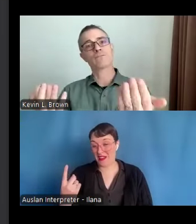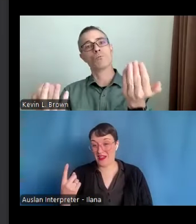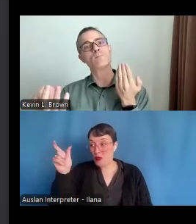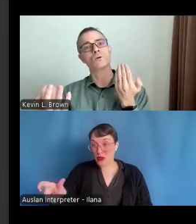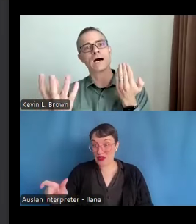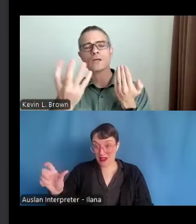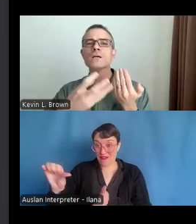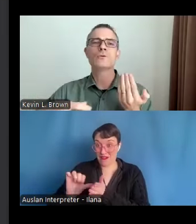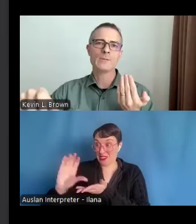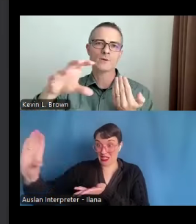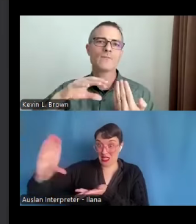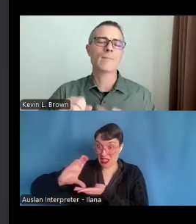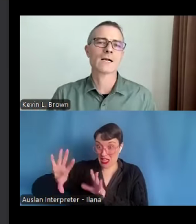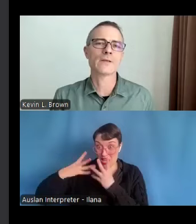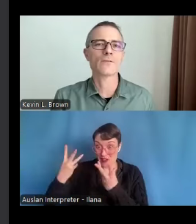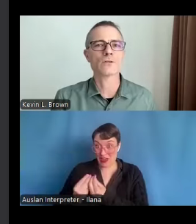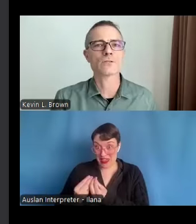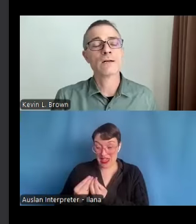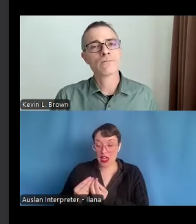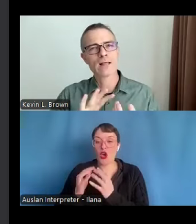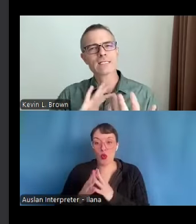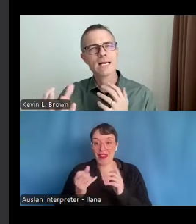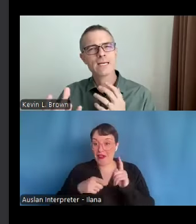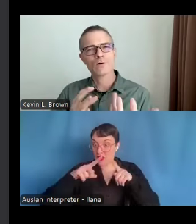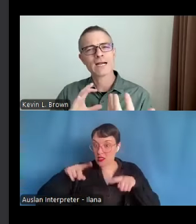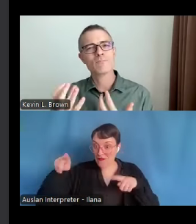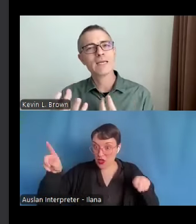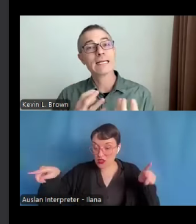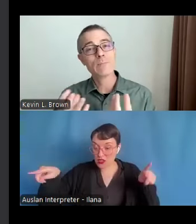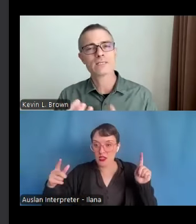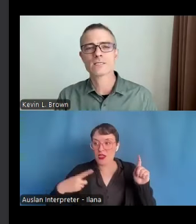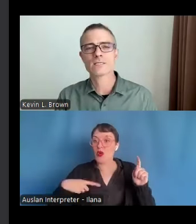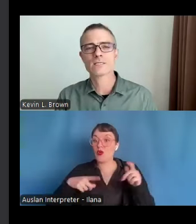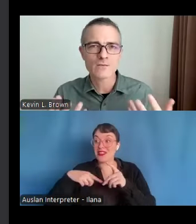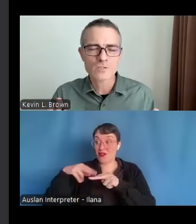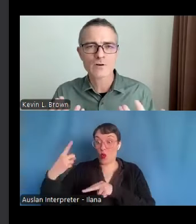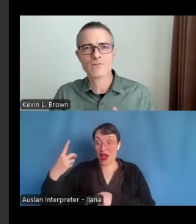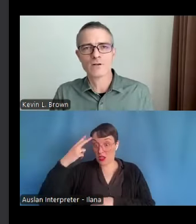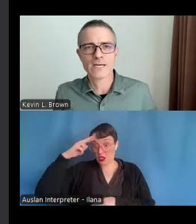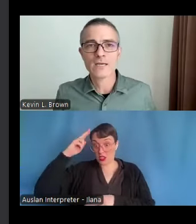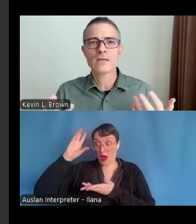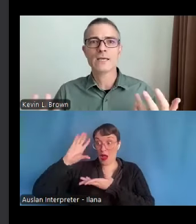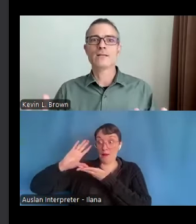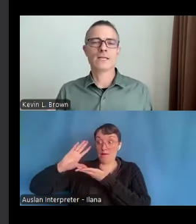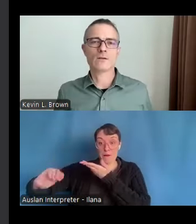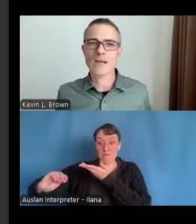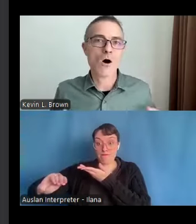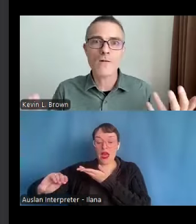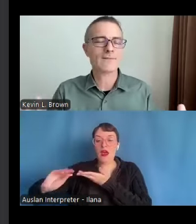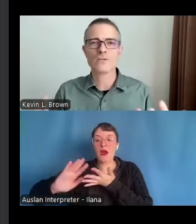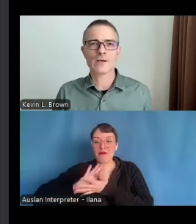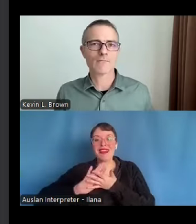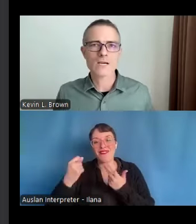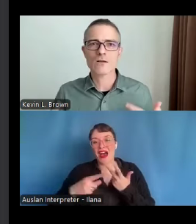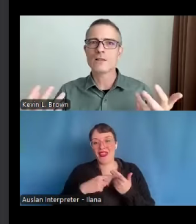so that if one pulled out, you would be able to fall back on the others. So that's the idea here behind it being a nemesis. Again, diversified funding, we all